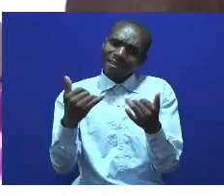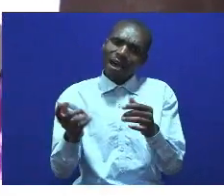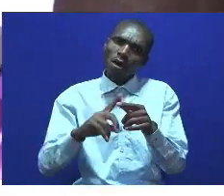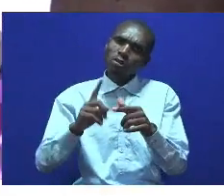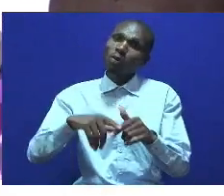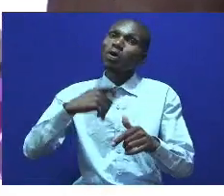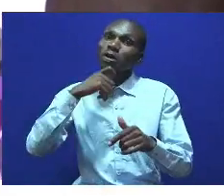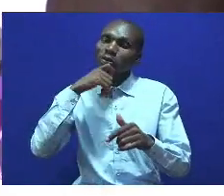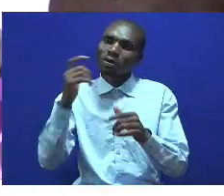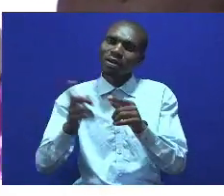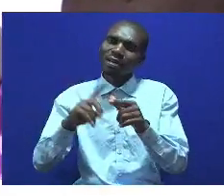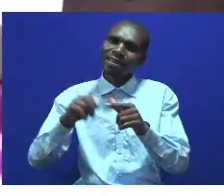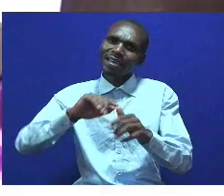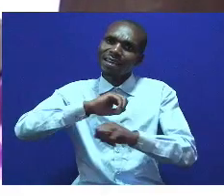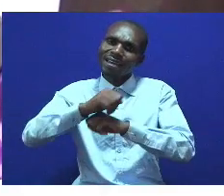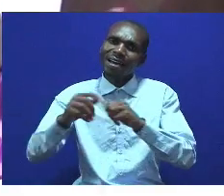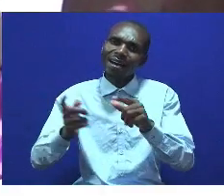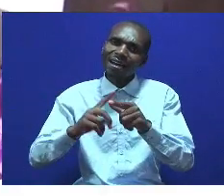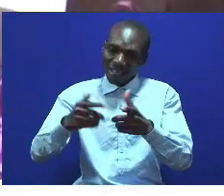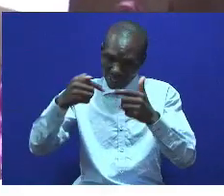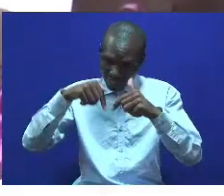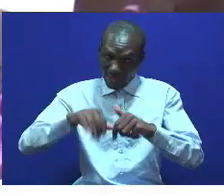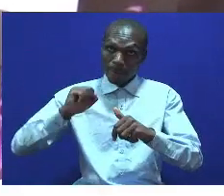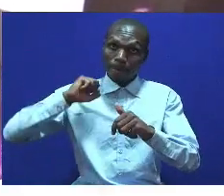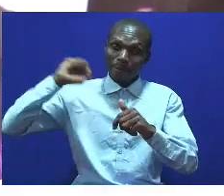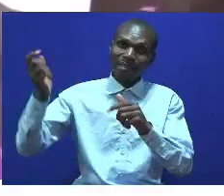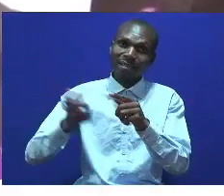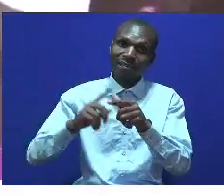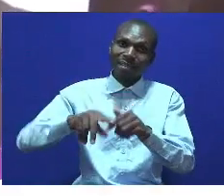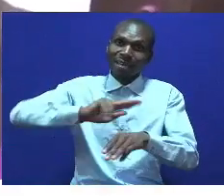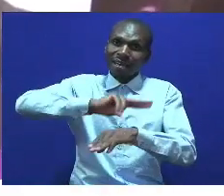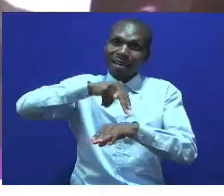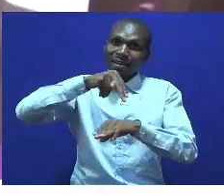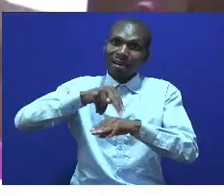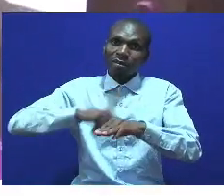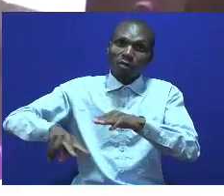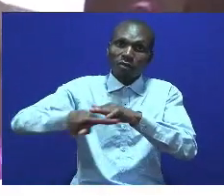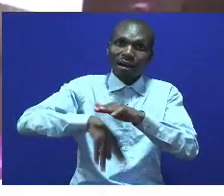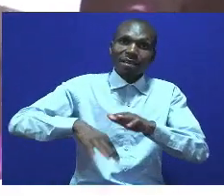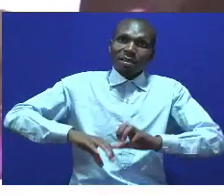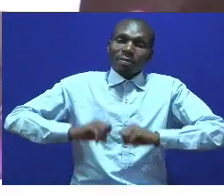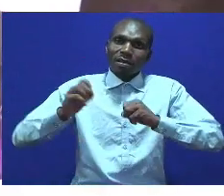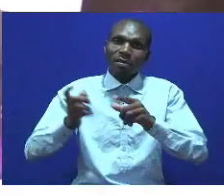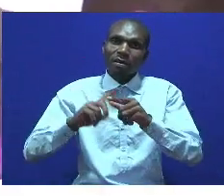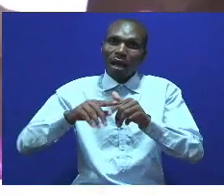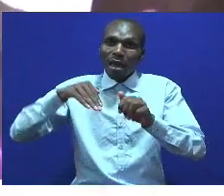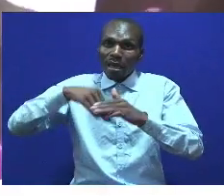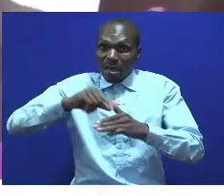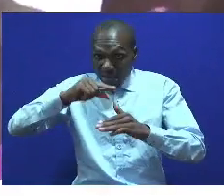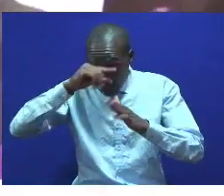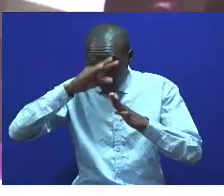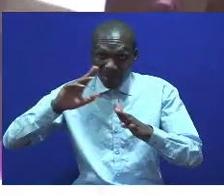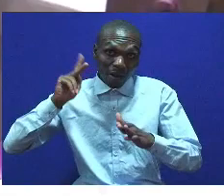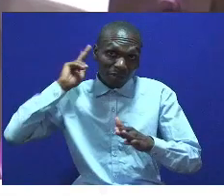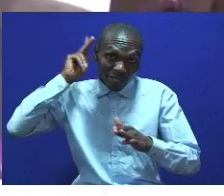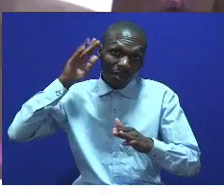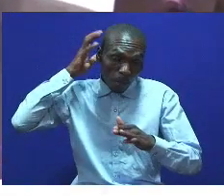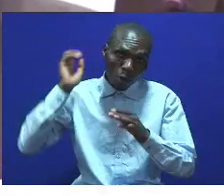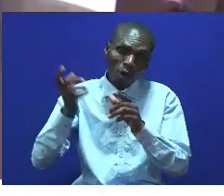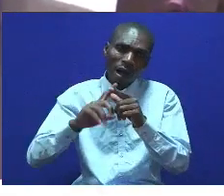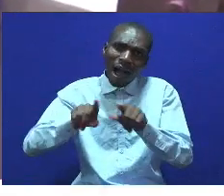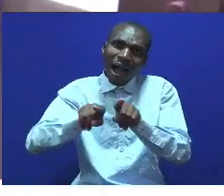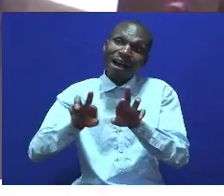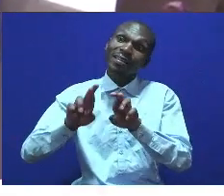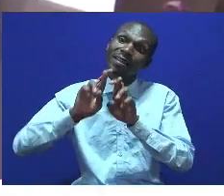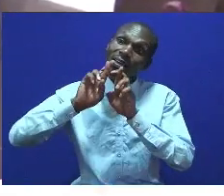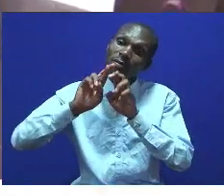that should any harm come to our party national vice chairperson and governor of Kisii, Honorable Simba Arati, as a result